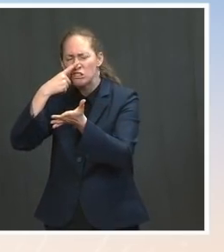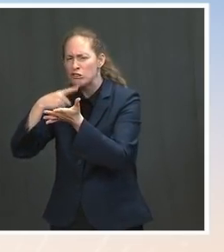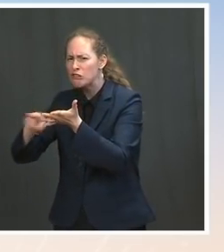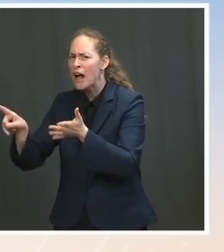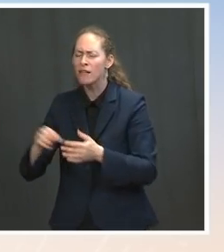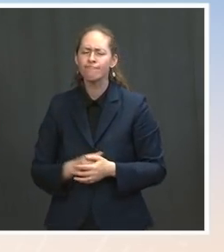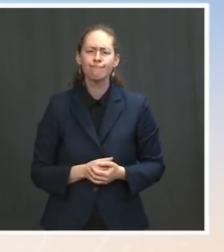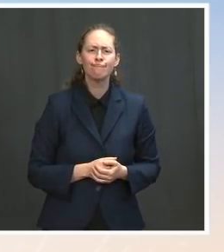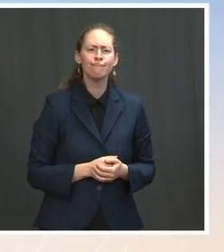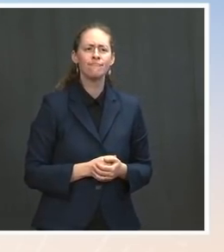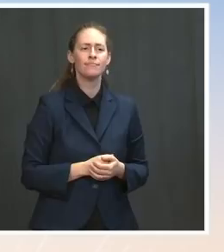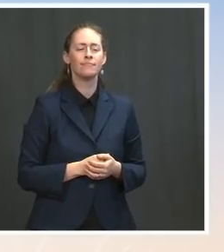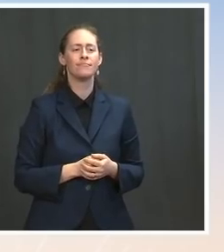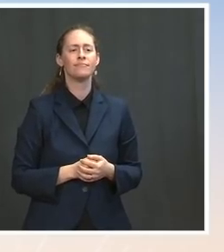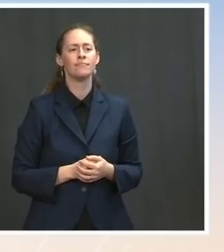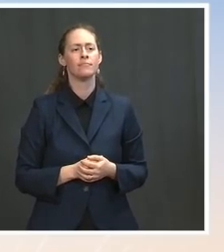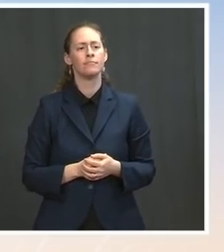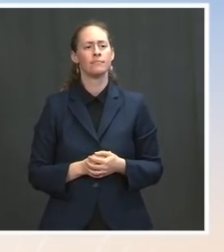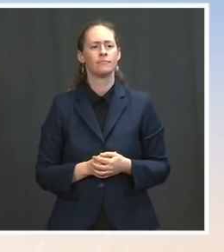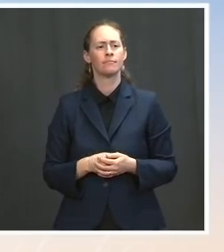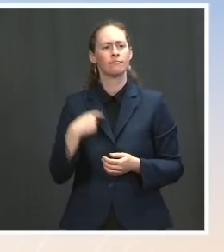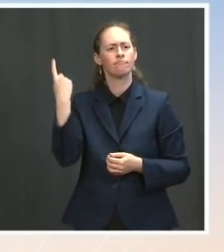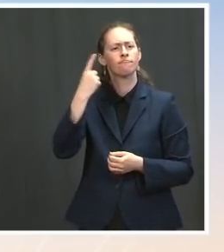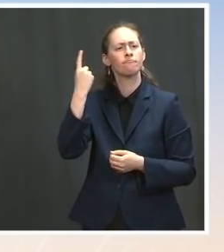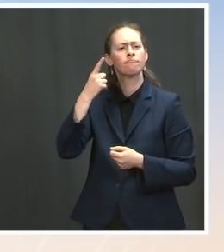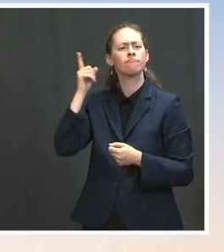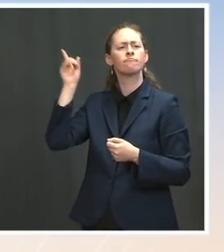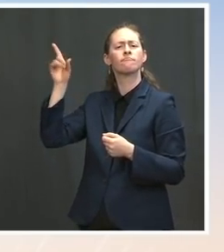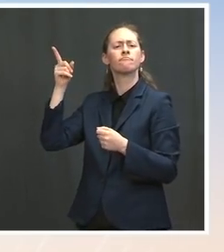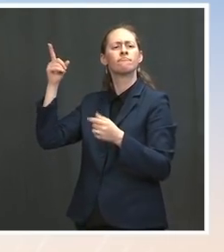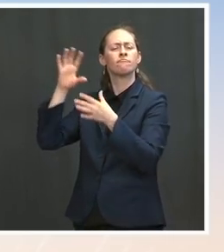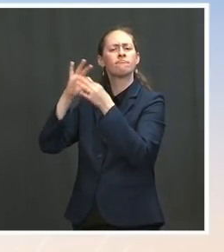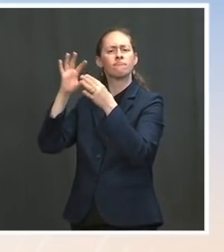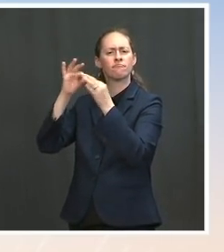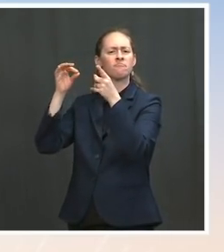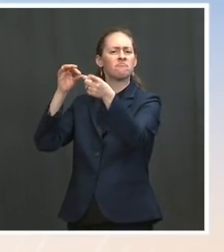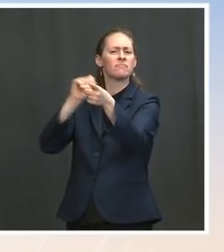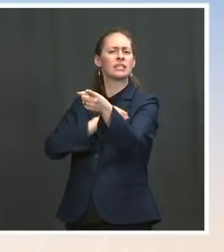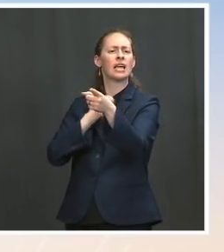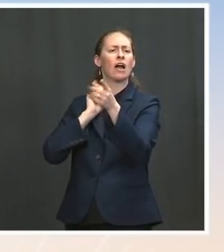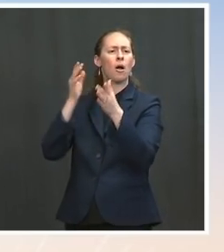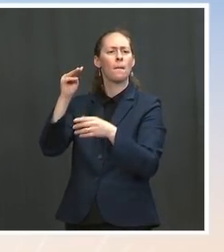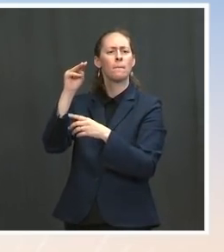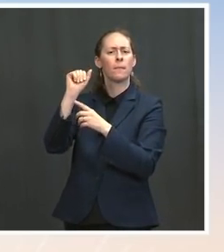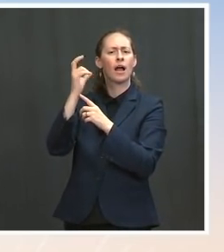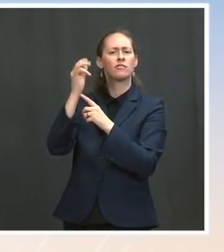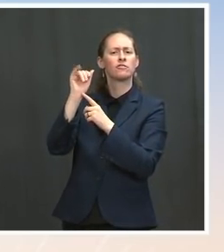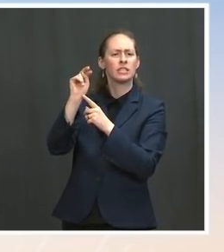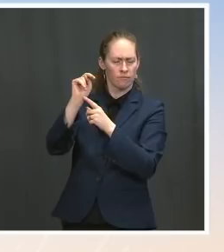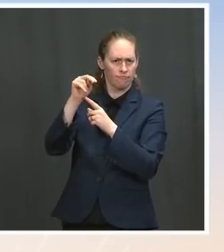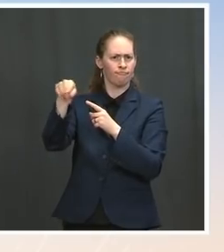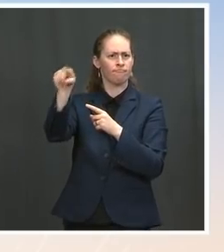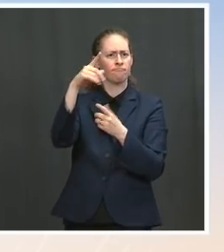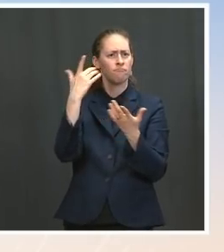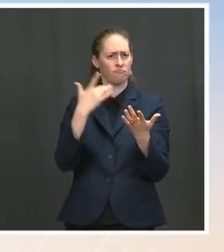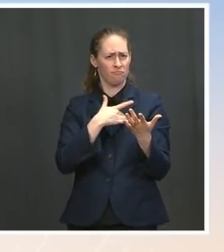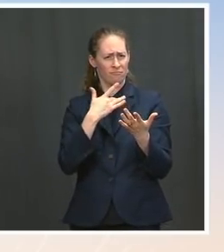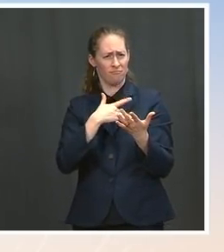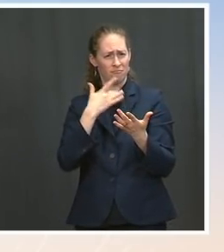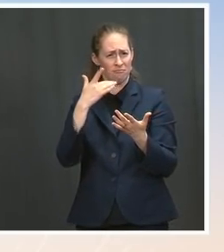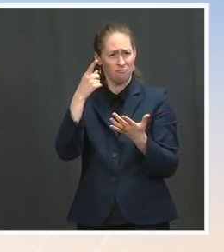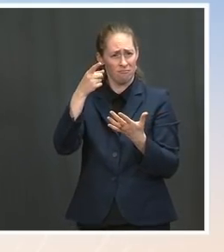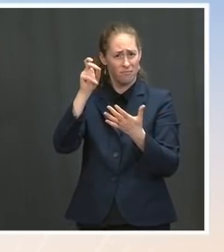on what President Biden said about Senator Manchin and Senator Sinema, are you saying that that was not a criticism of the two of